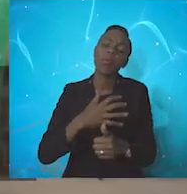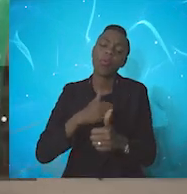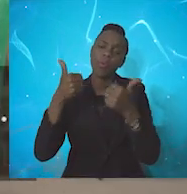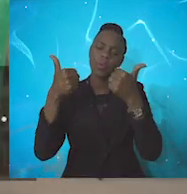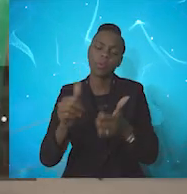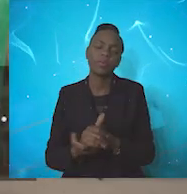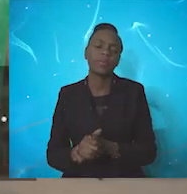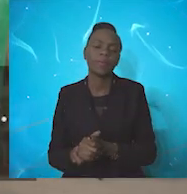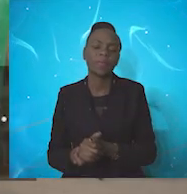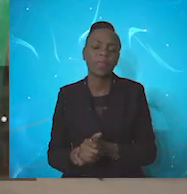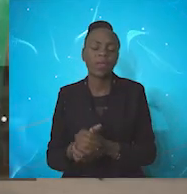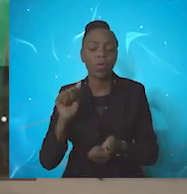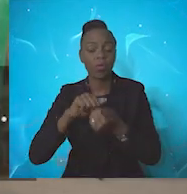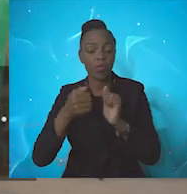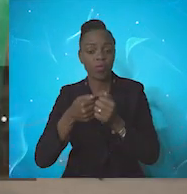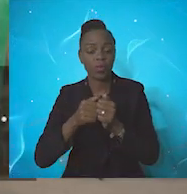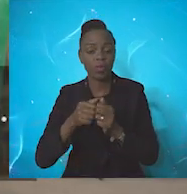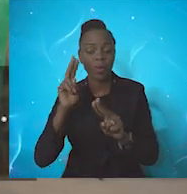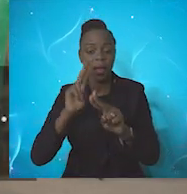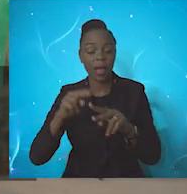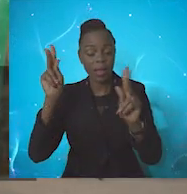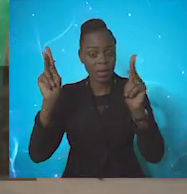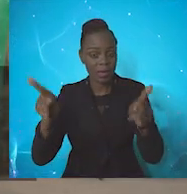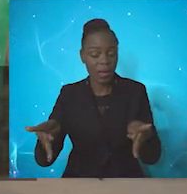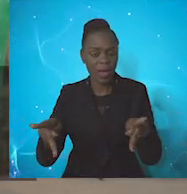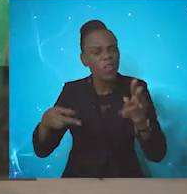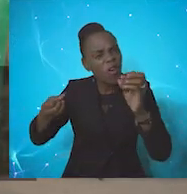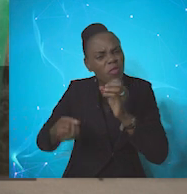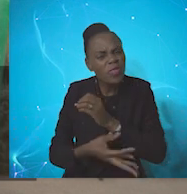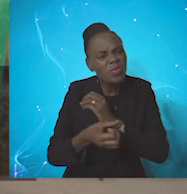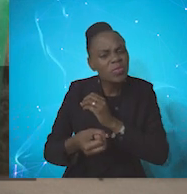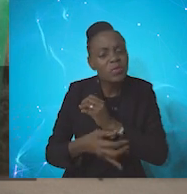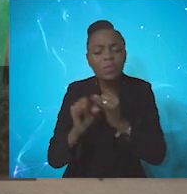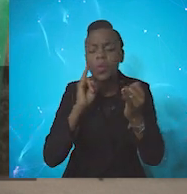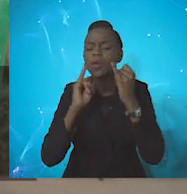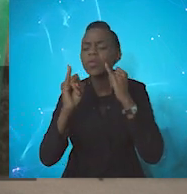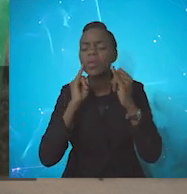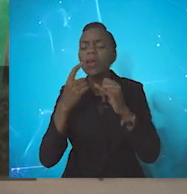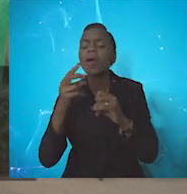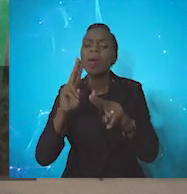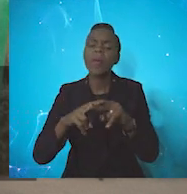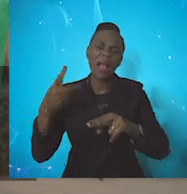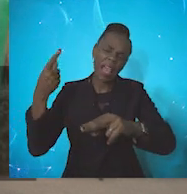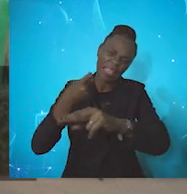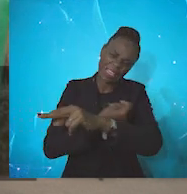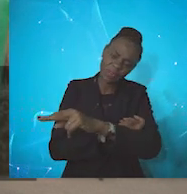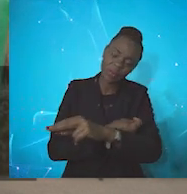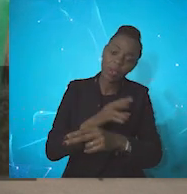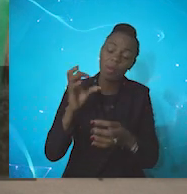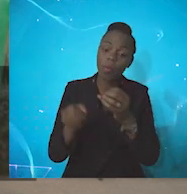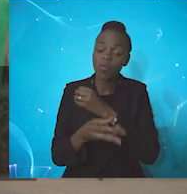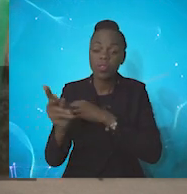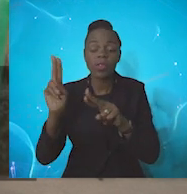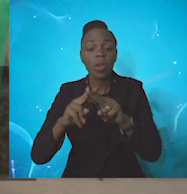tanzi. Agreement muli apa. Vuto usoni na limakala ndi anthu. Mungu ngosoledwe. Nanga sama nena lia ipa makala za kuti kumemene ni kunena inewe.